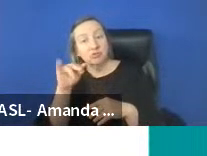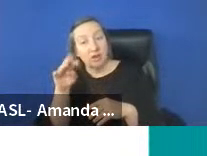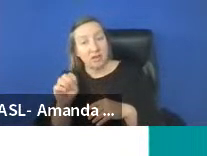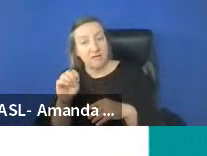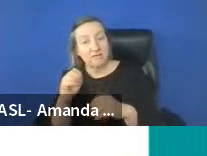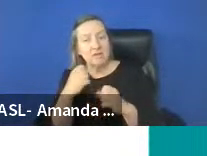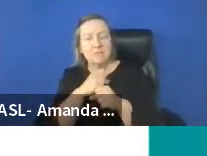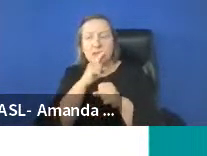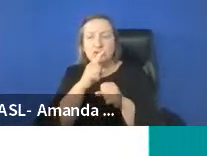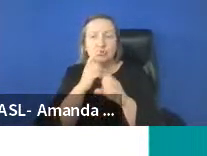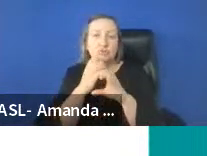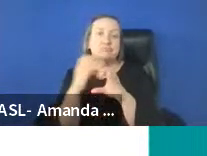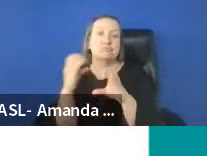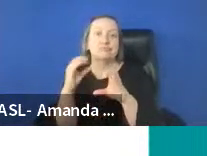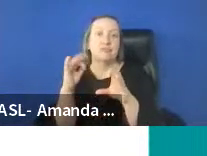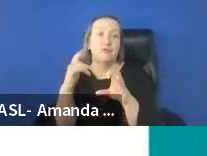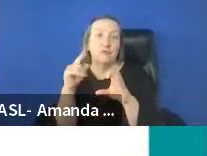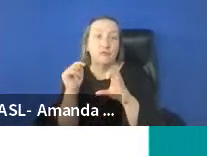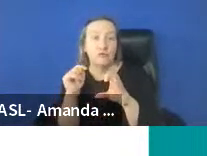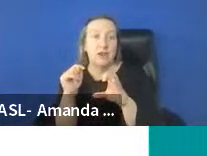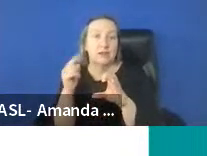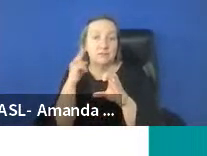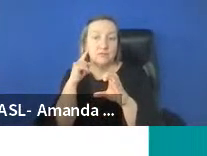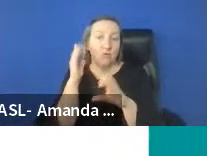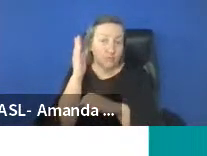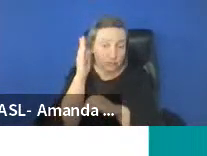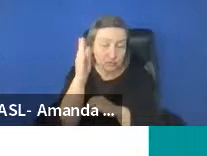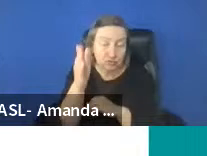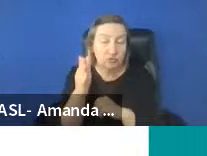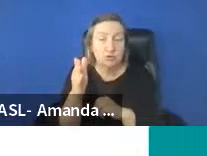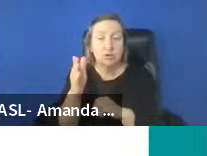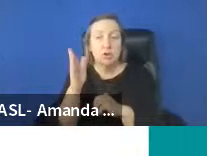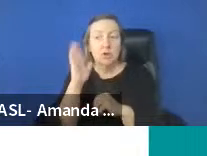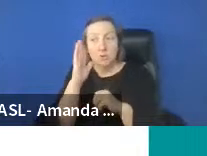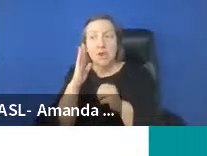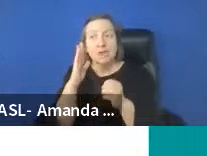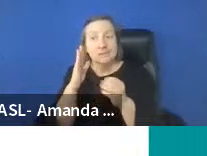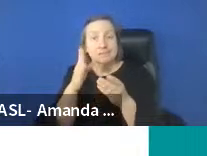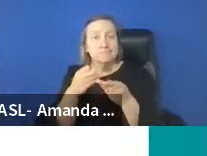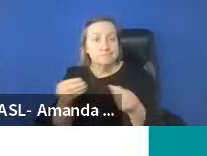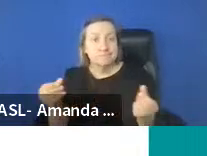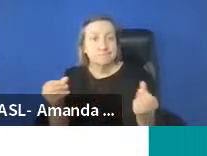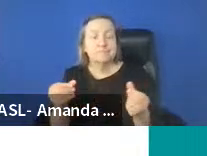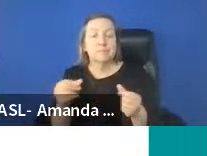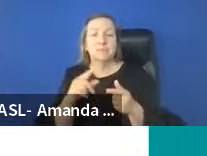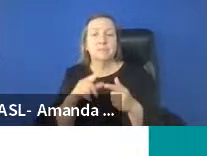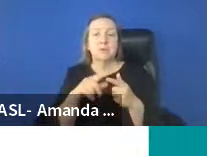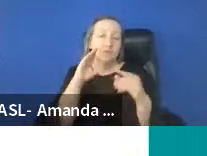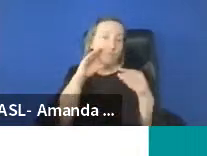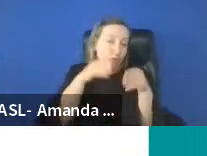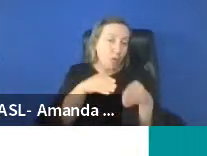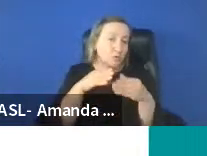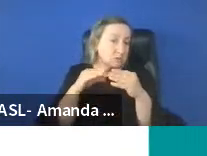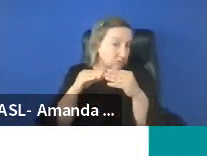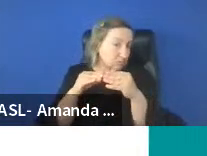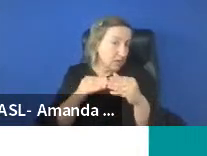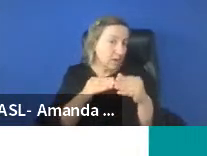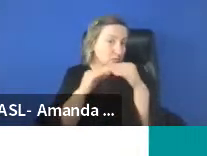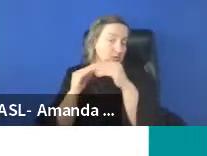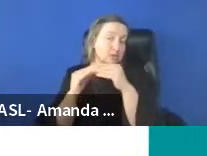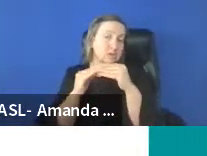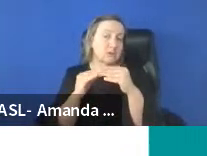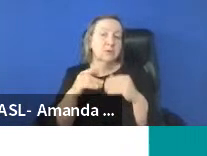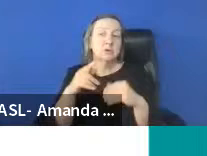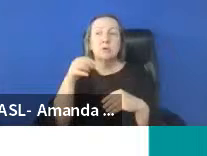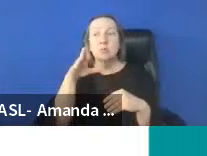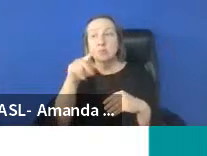freight needs going into the future are addressed, centering equity. The Port of